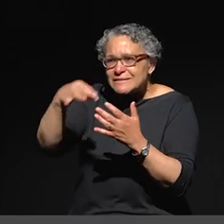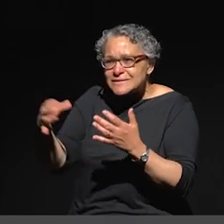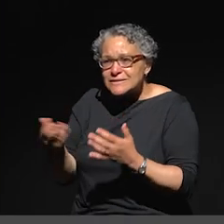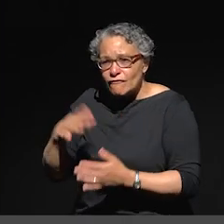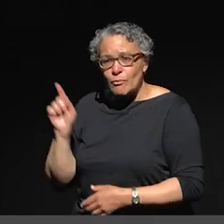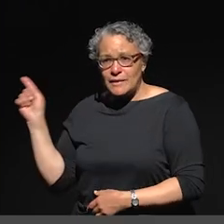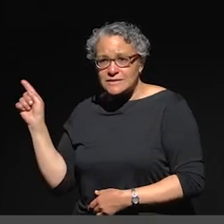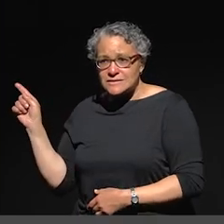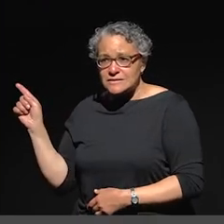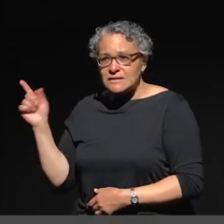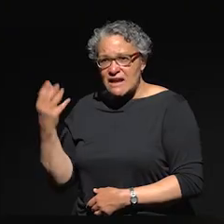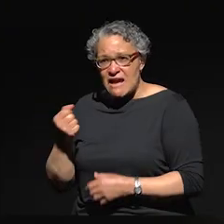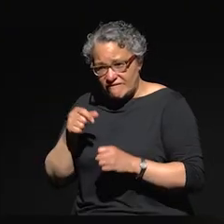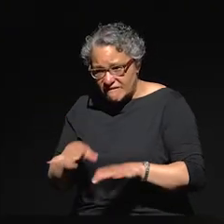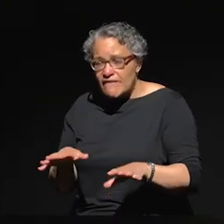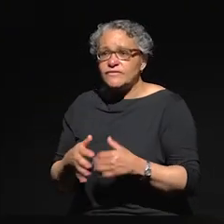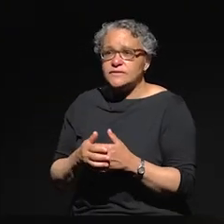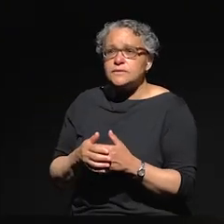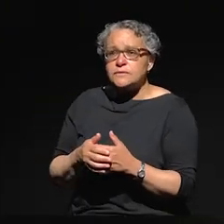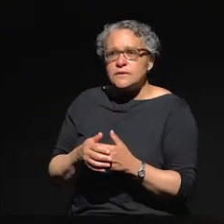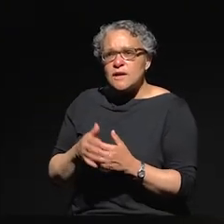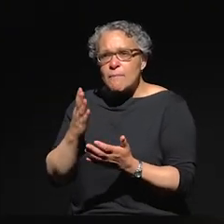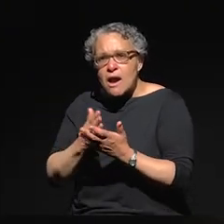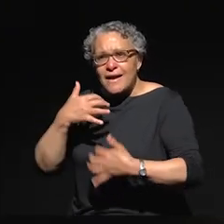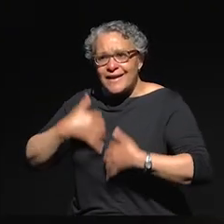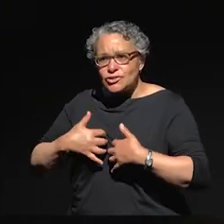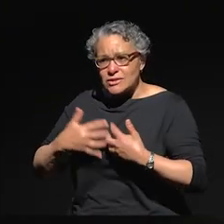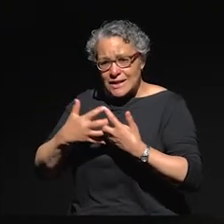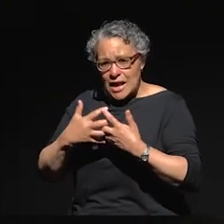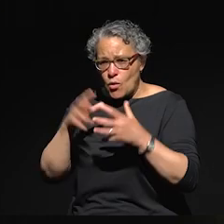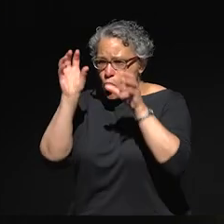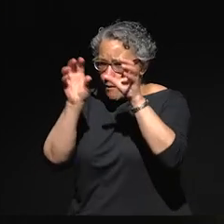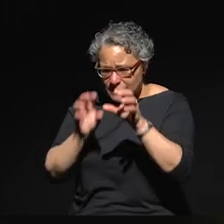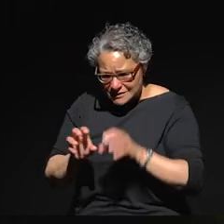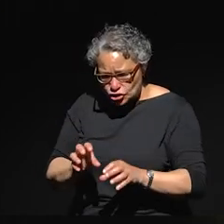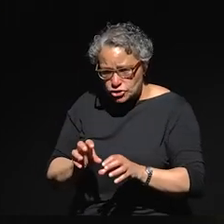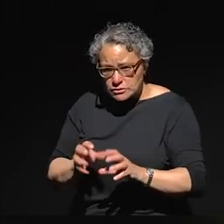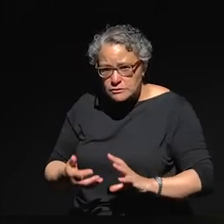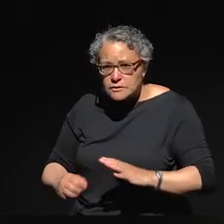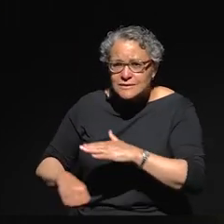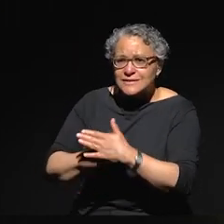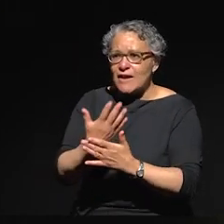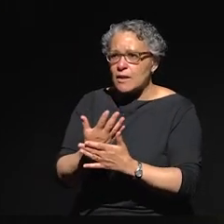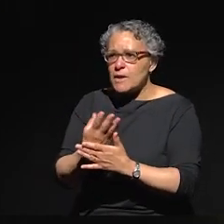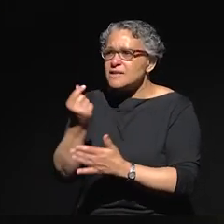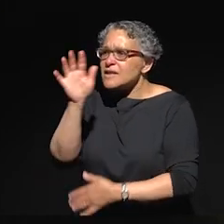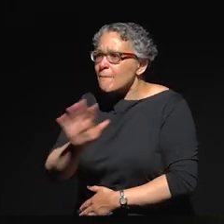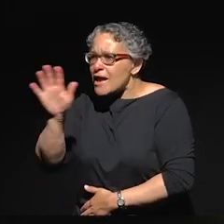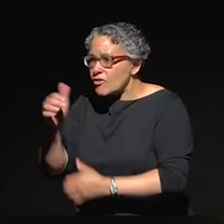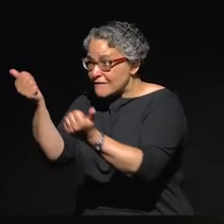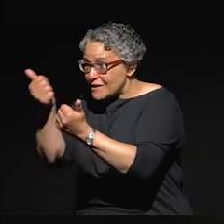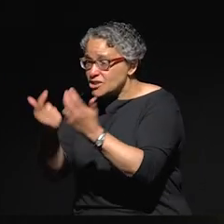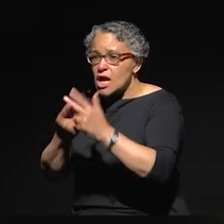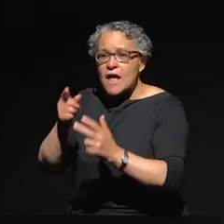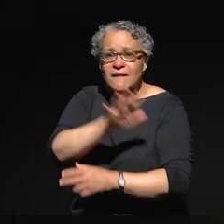it's interesting for the way that, you know, he develops the composition, how different parts are more finished than others, and how this figure up